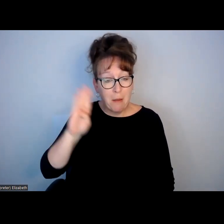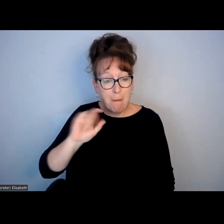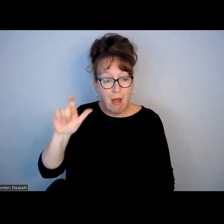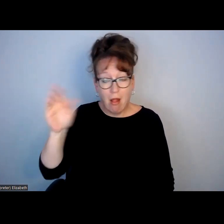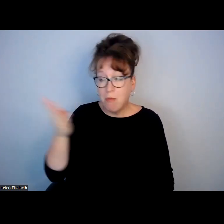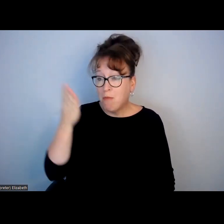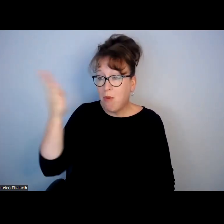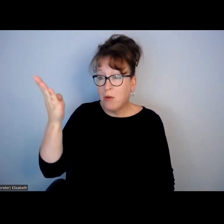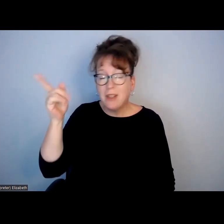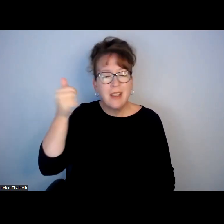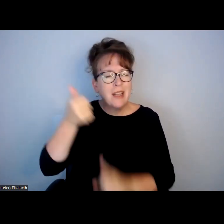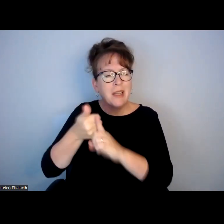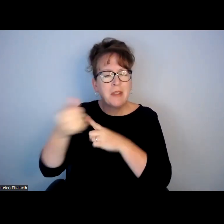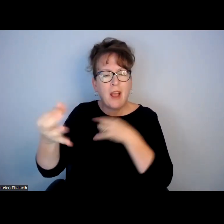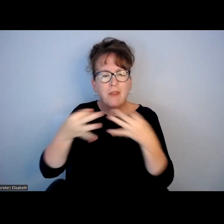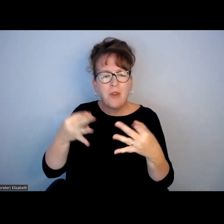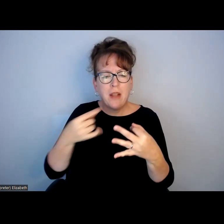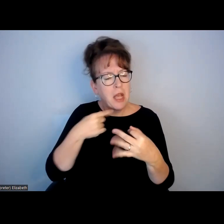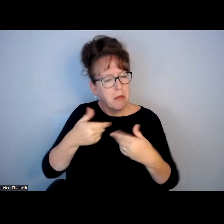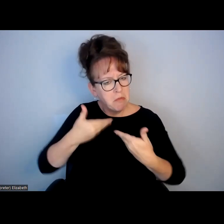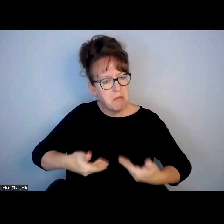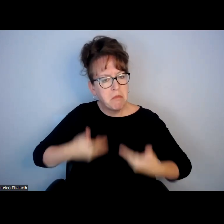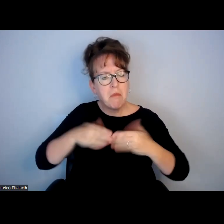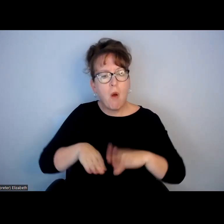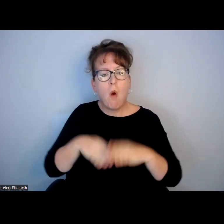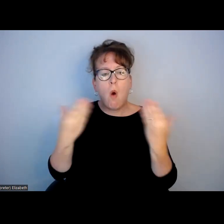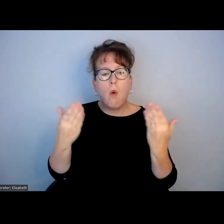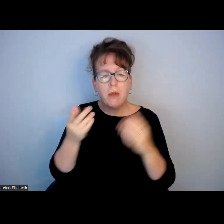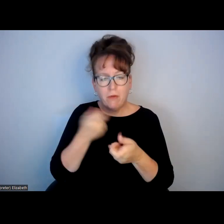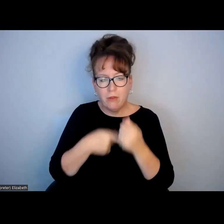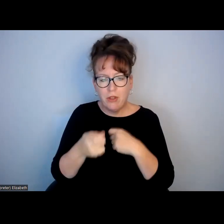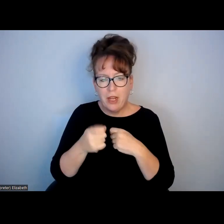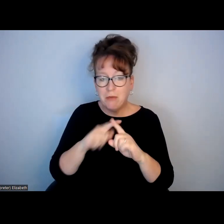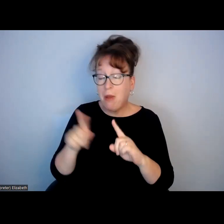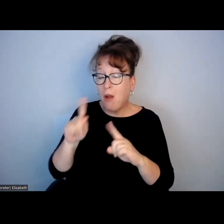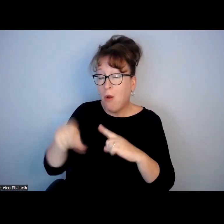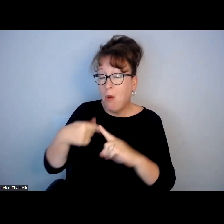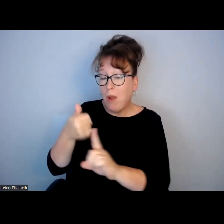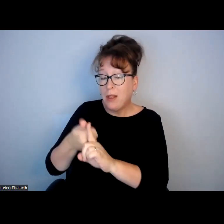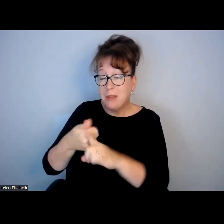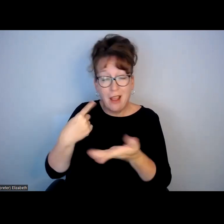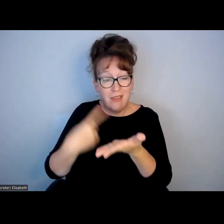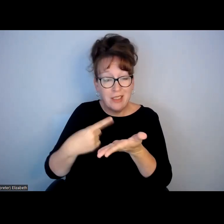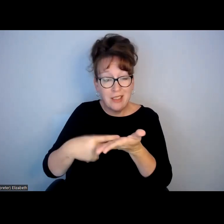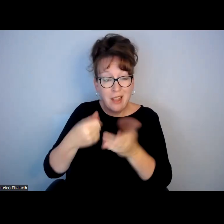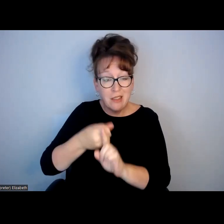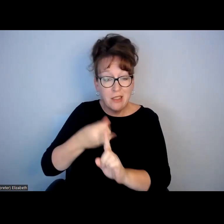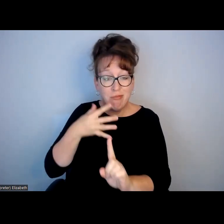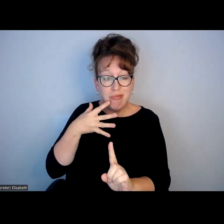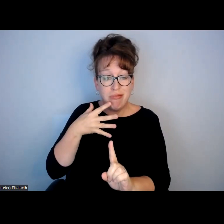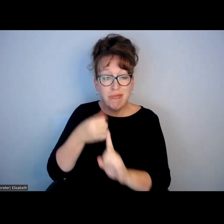vehicle. He's like, he's open to changes. But he, in discussing it, he said, he indicated